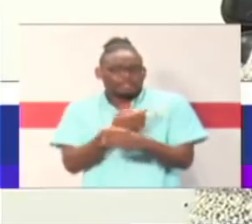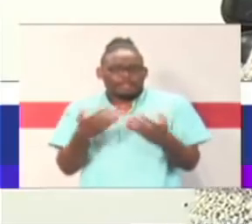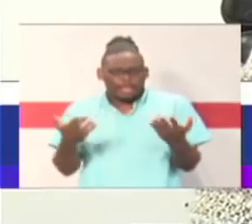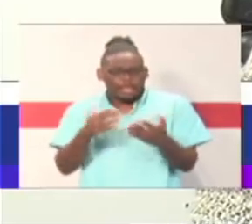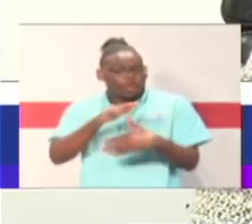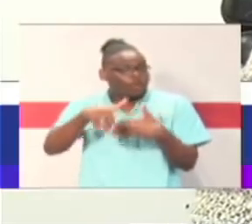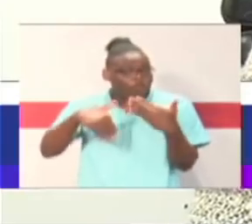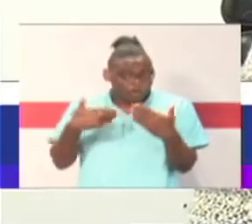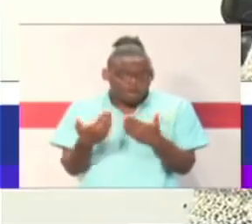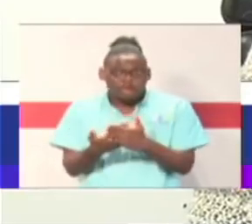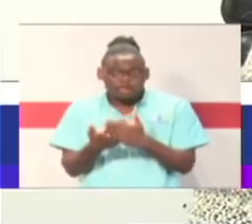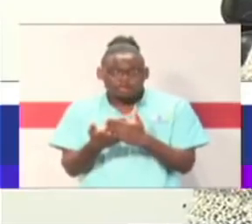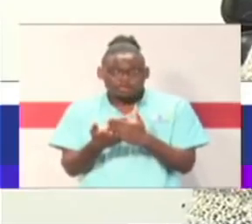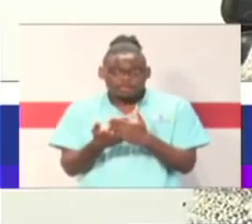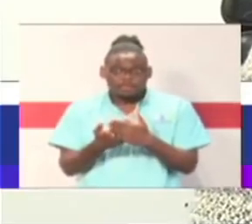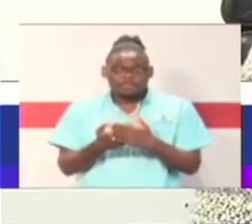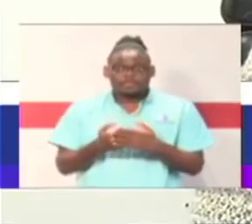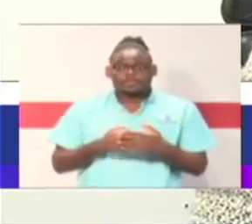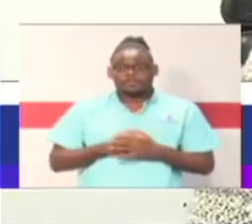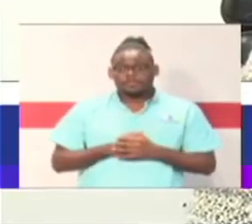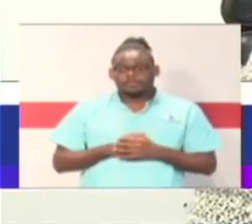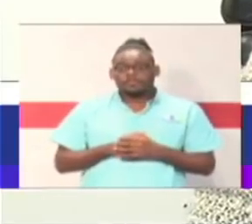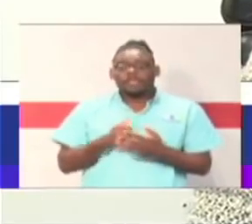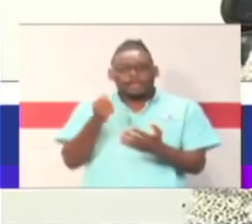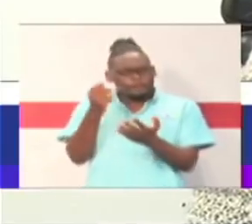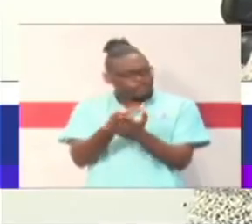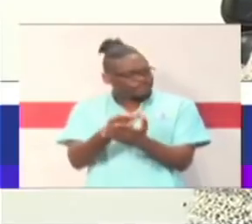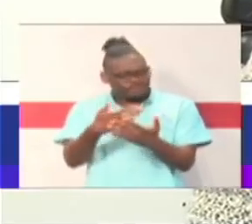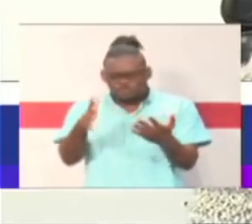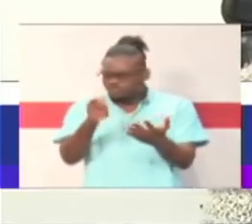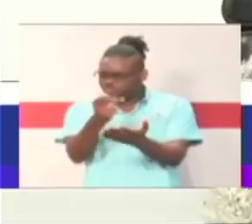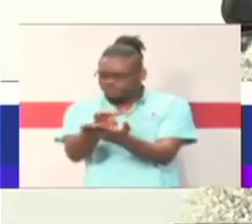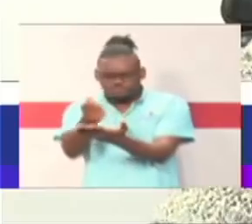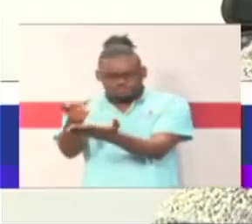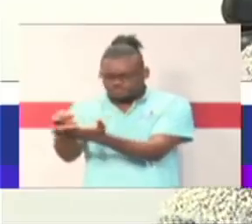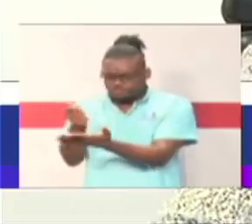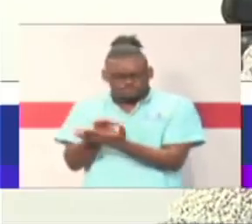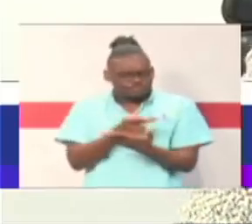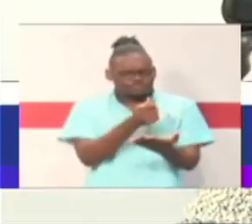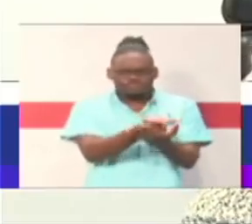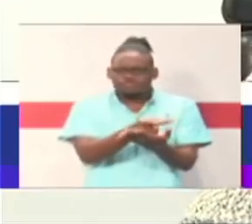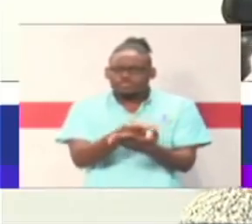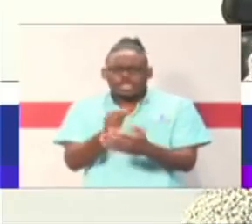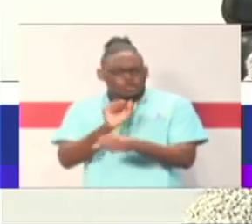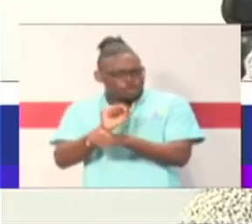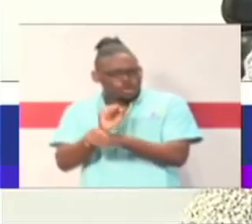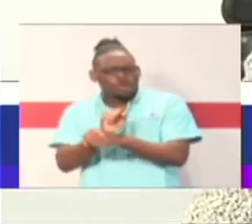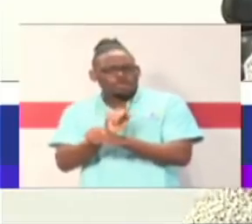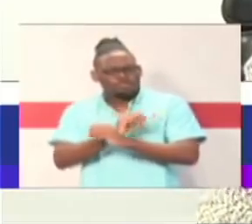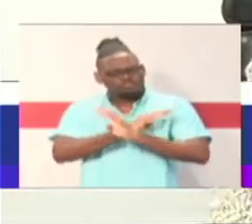licensed, approved by the WHO, are all effective against the COVID-19 virus and